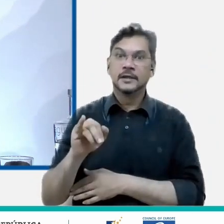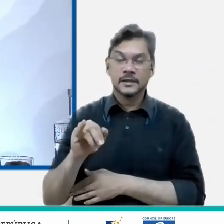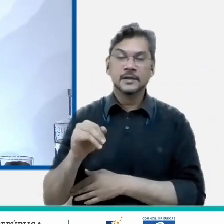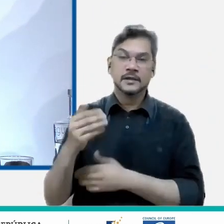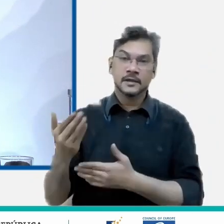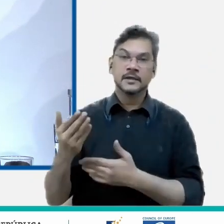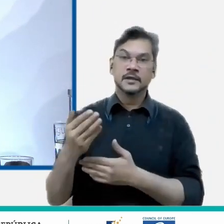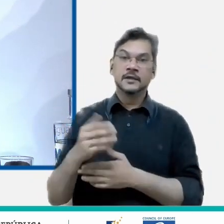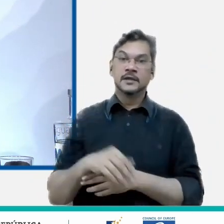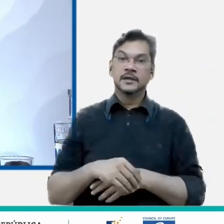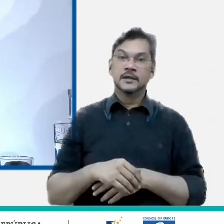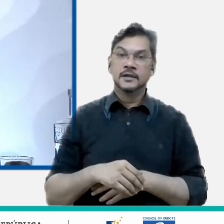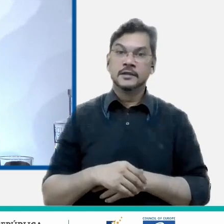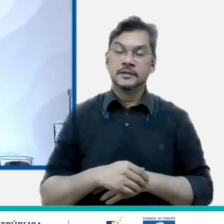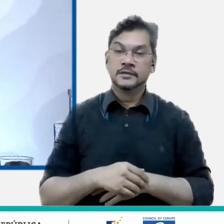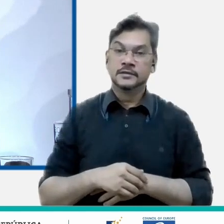provide us